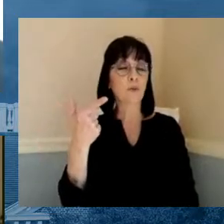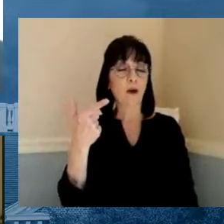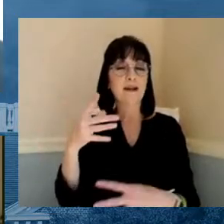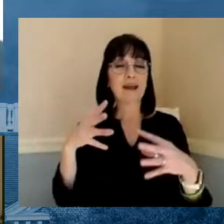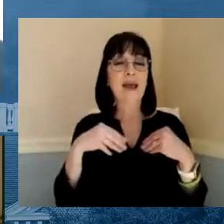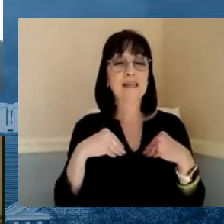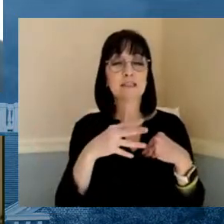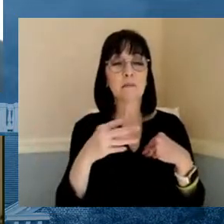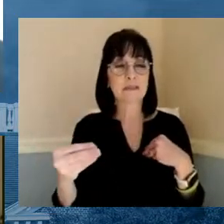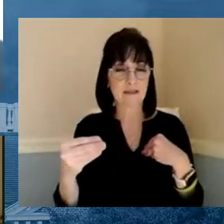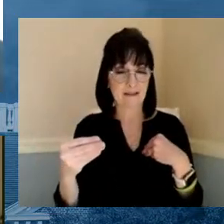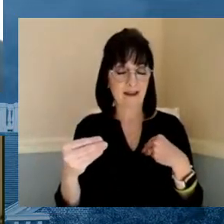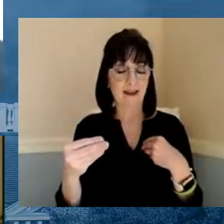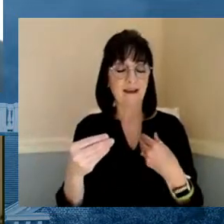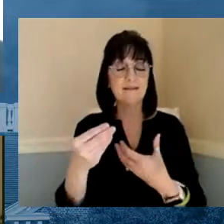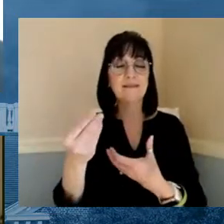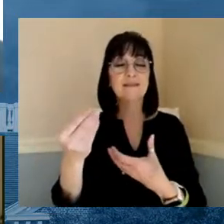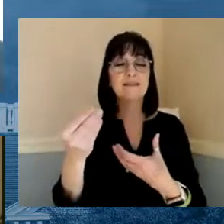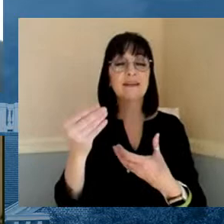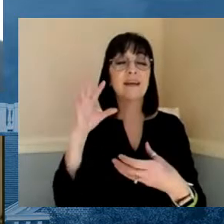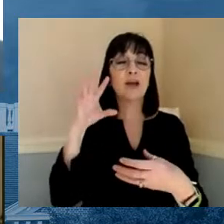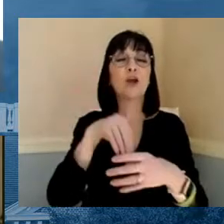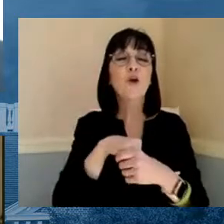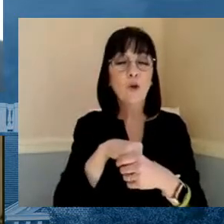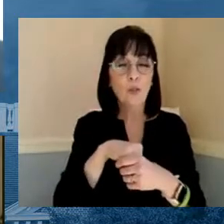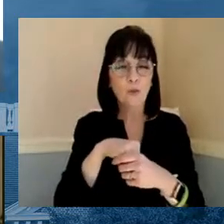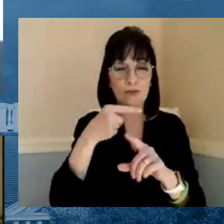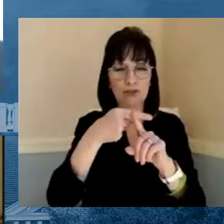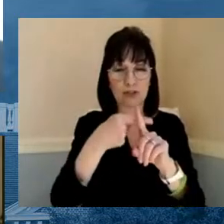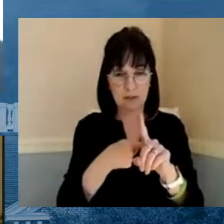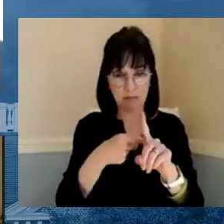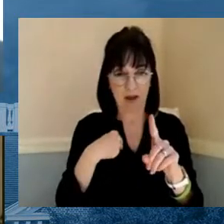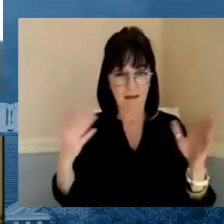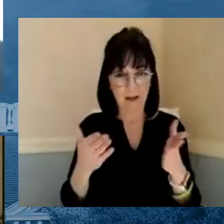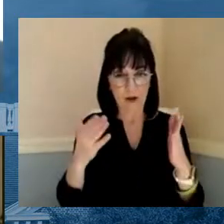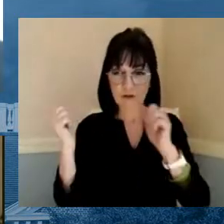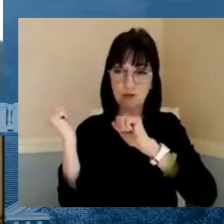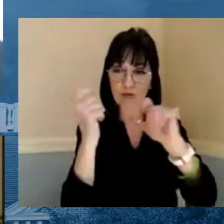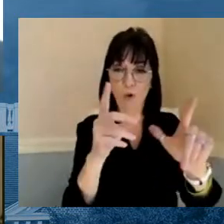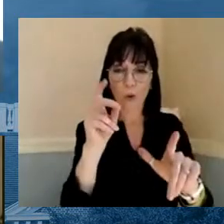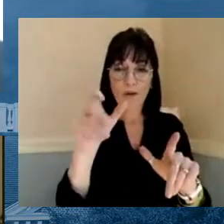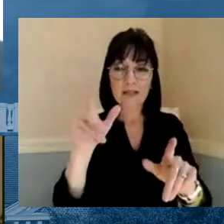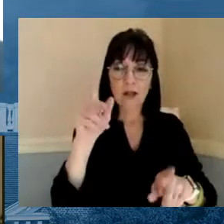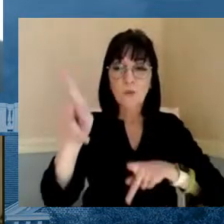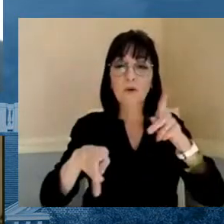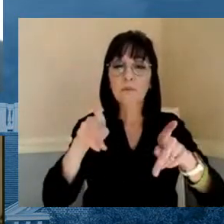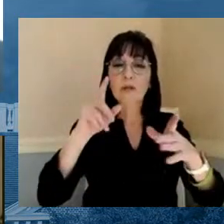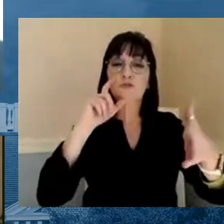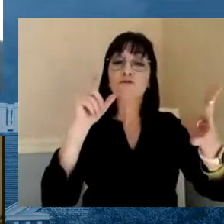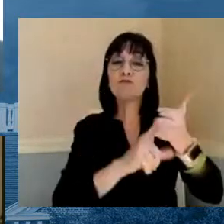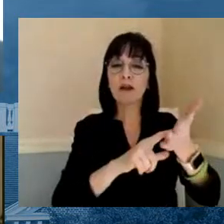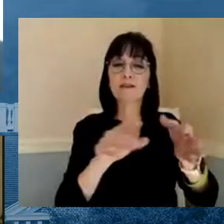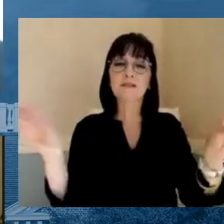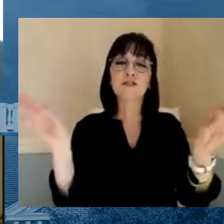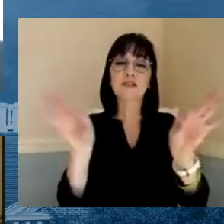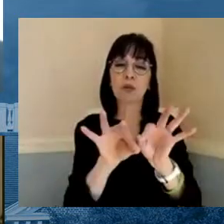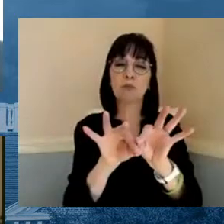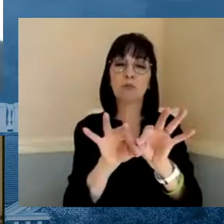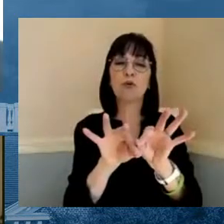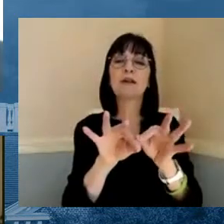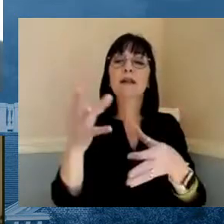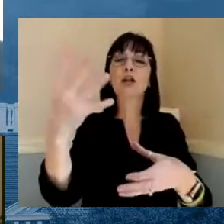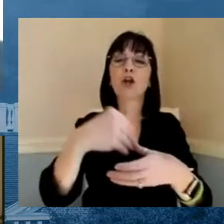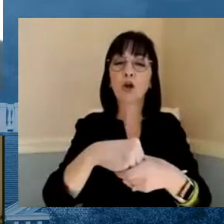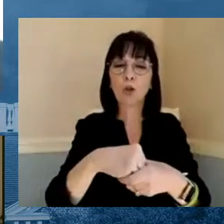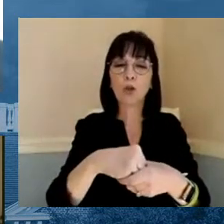in the state of Delaware, and urge all Delaware citizens to recognize the importance of including individuals with